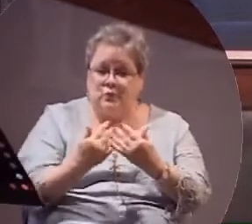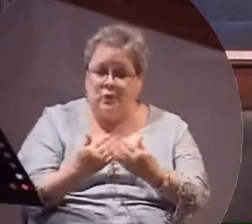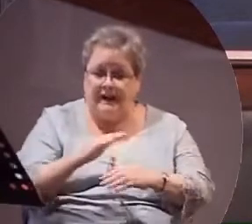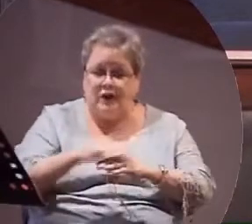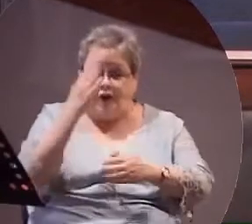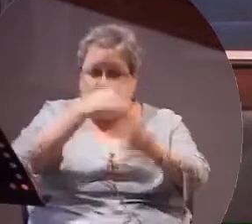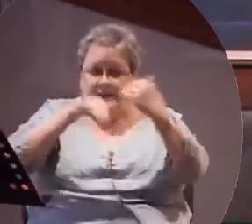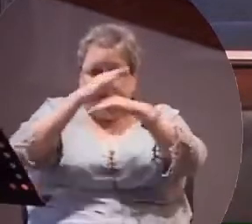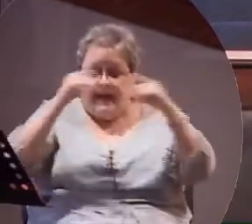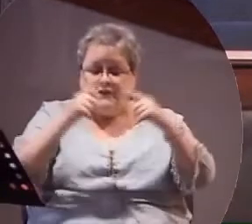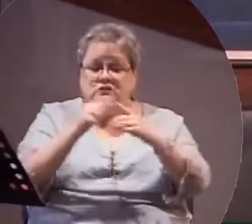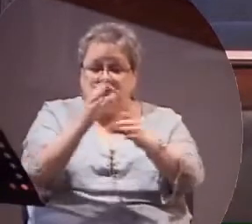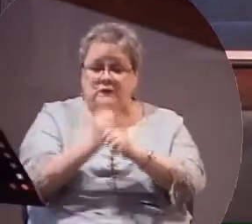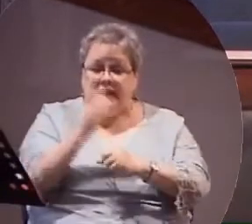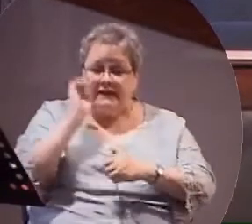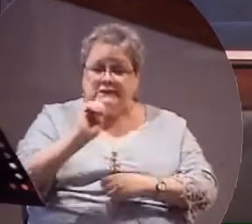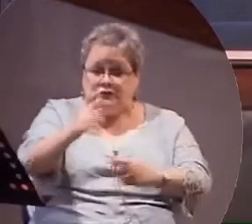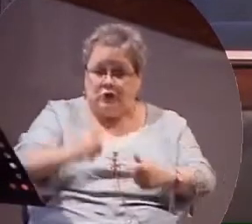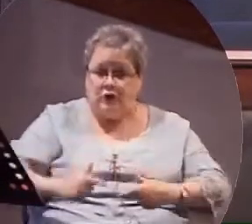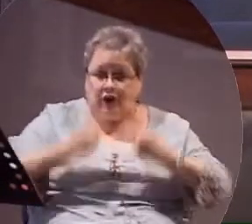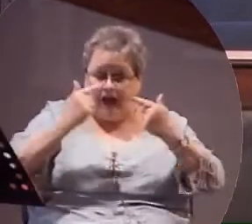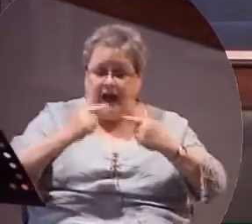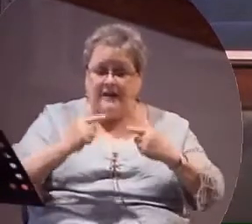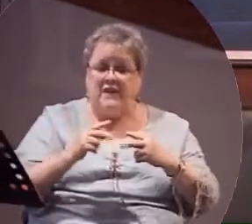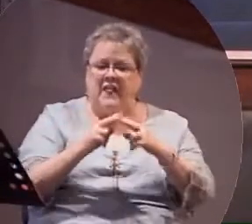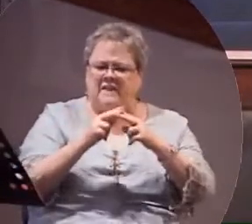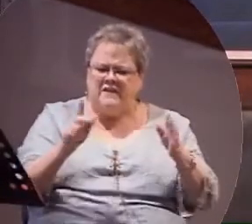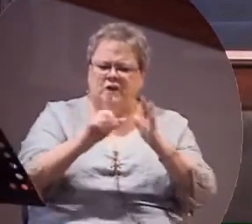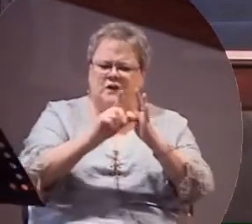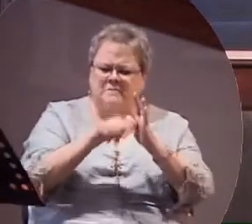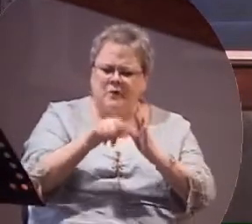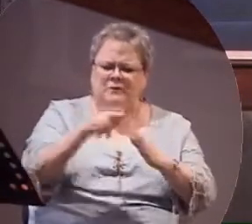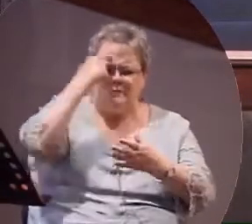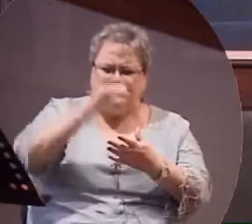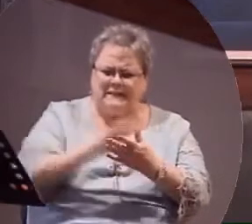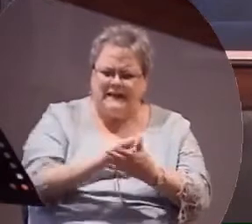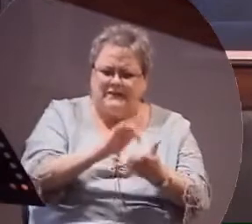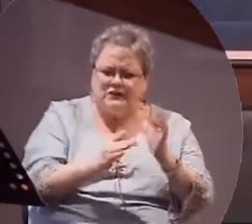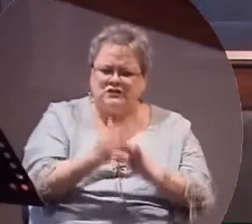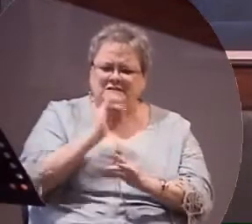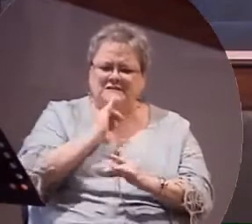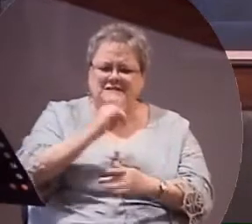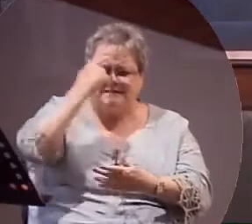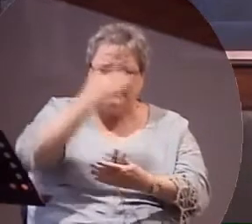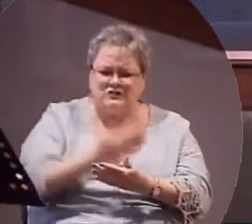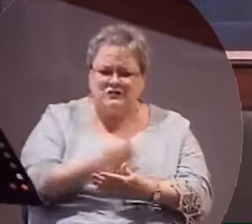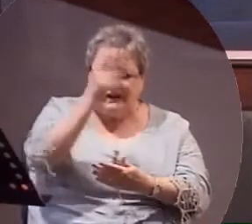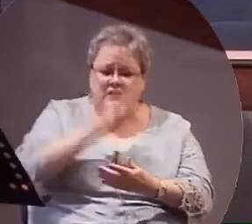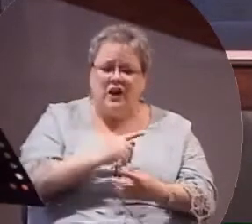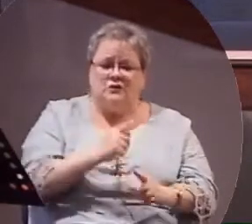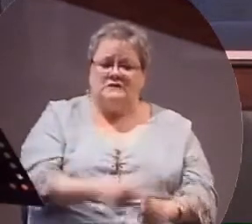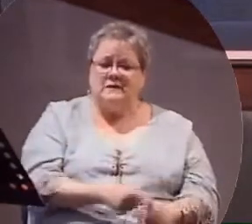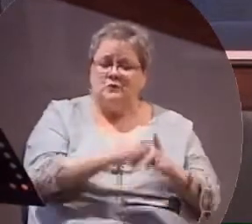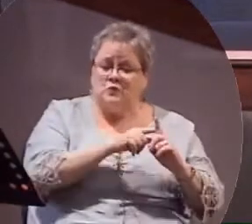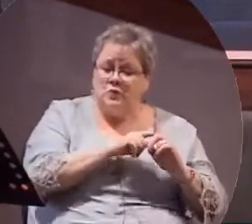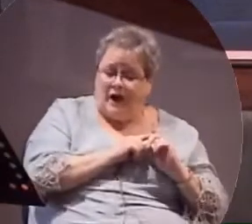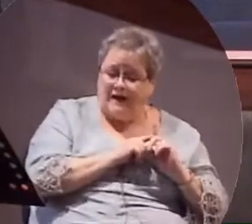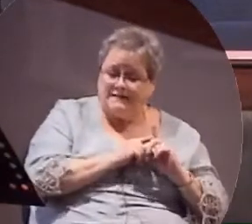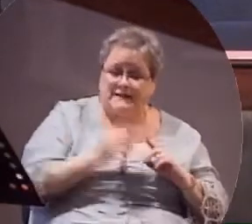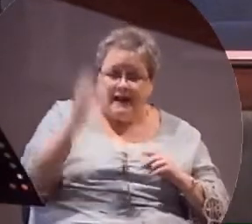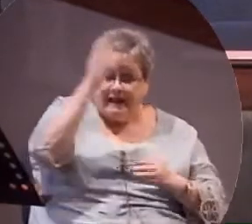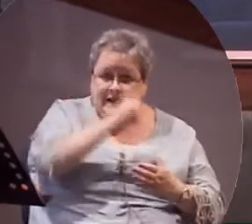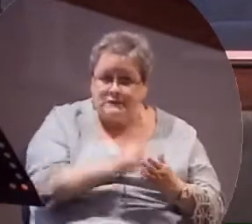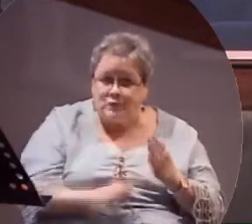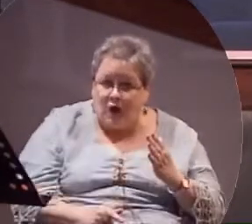eternal life. The very moment you believe in your heart that Jesus is the Son of God, you accept Him as your Savior, guess